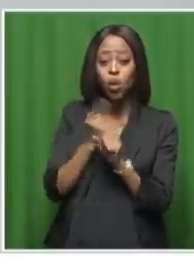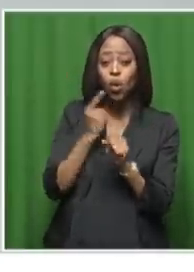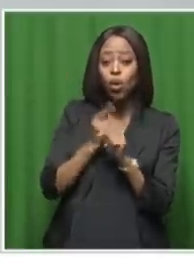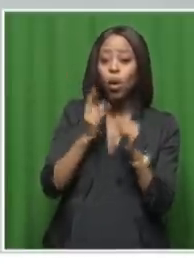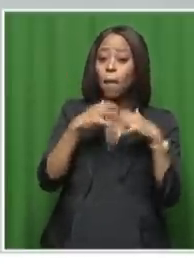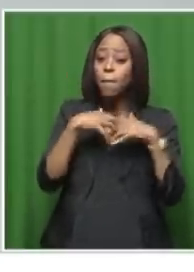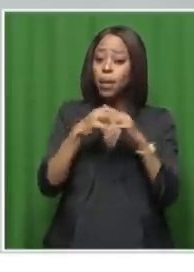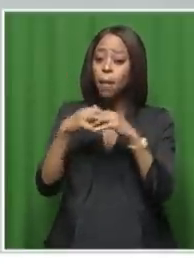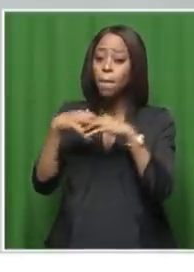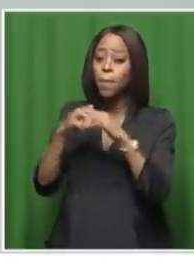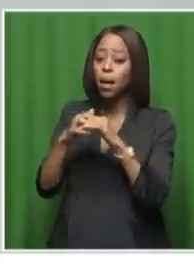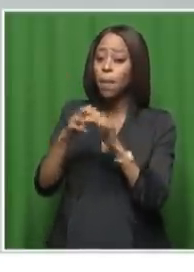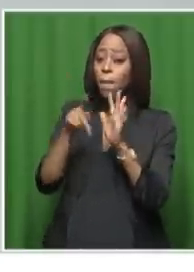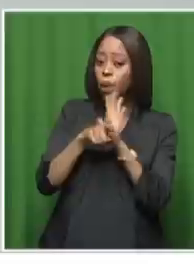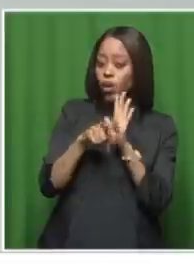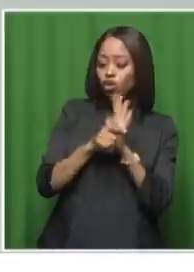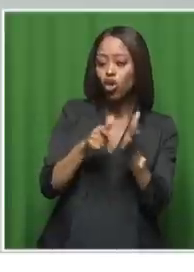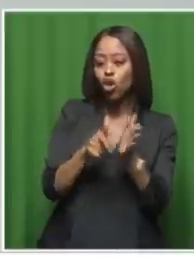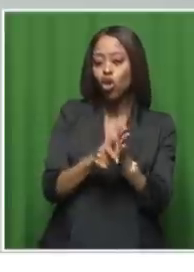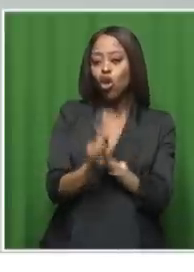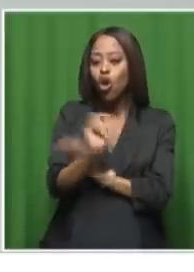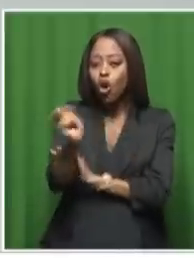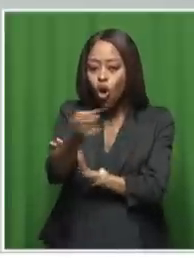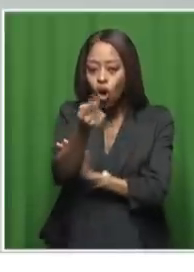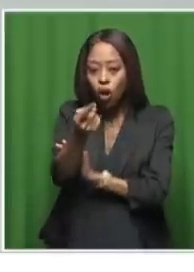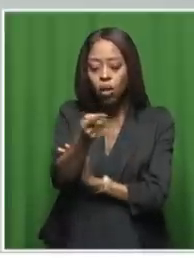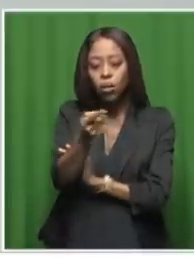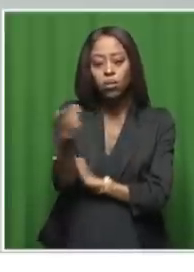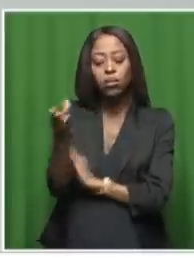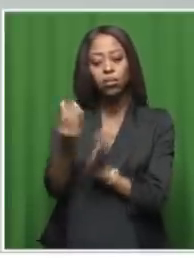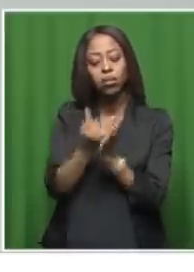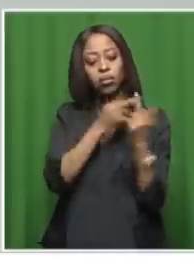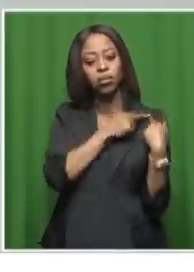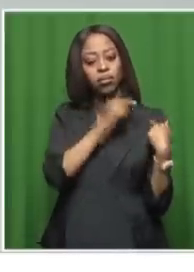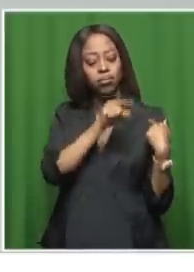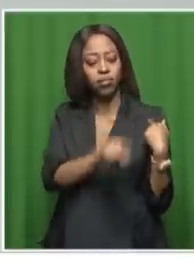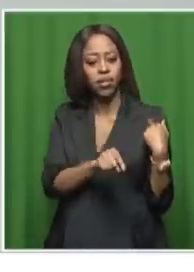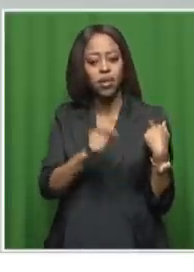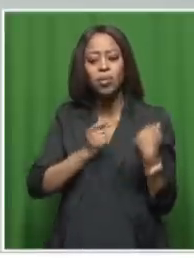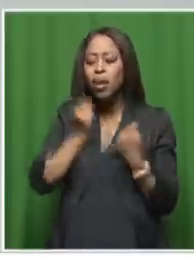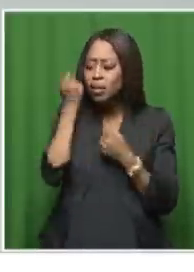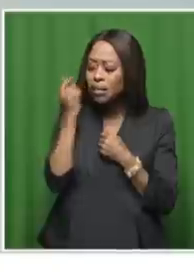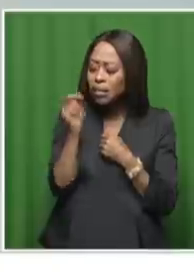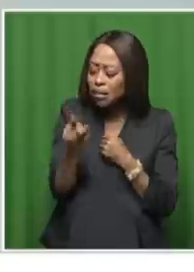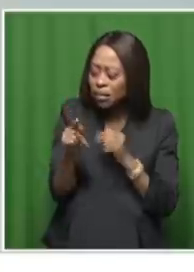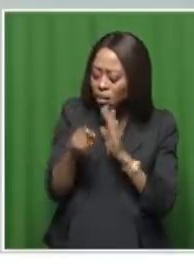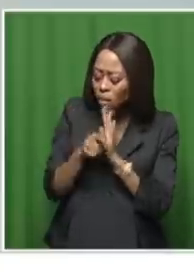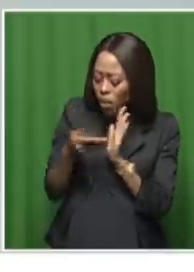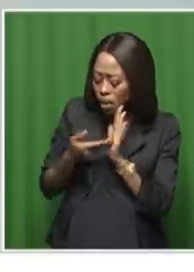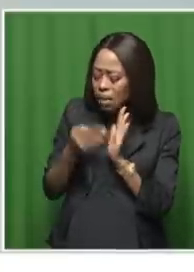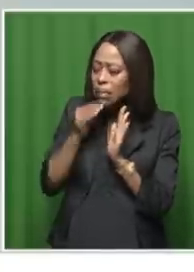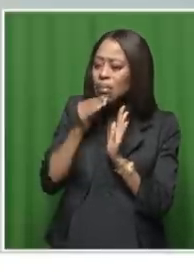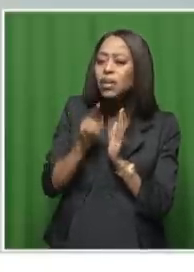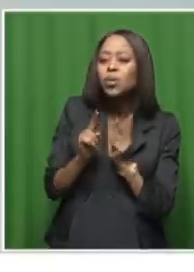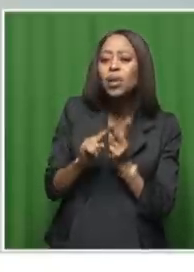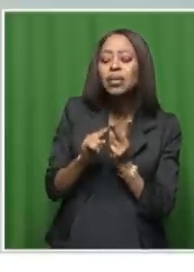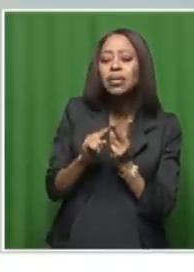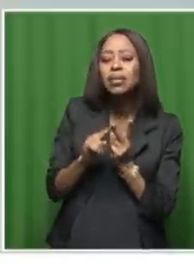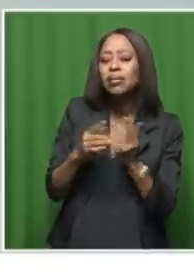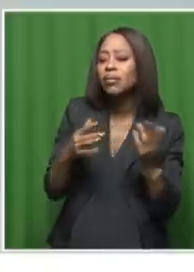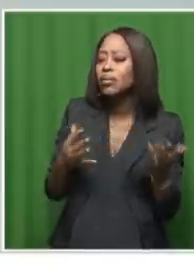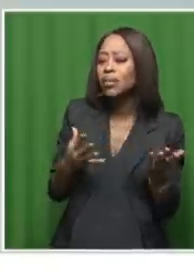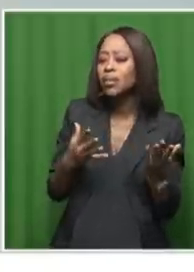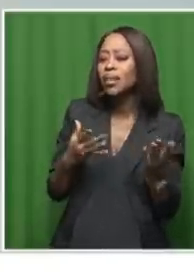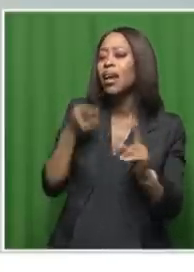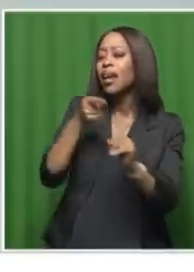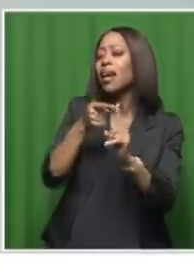with legislations, everyone must take a responsibility in trying to understand what is the policy